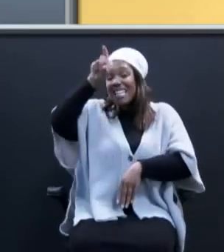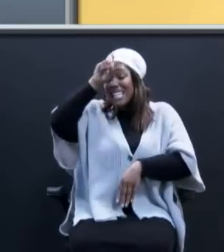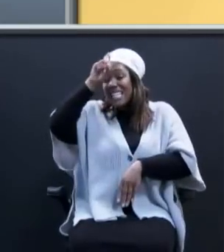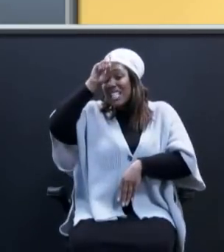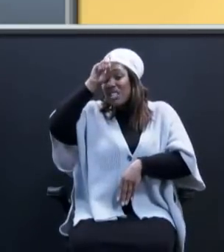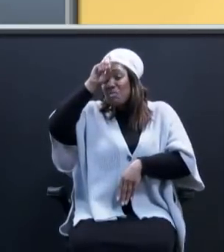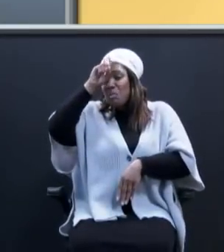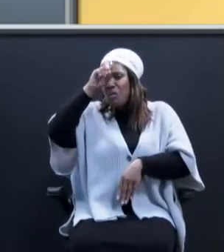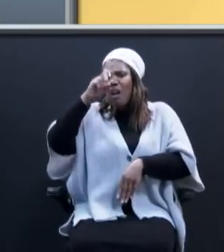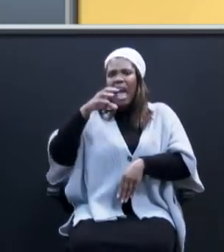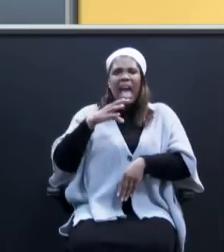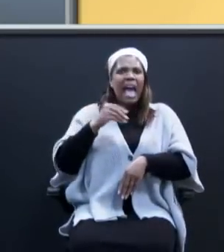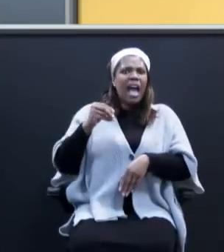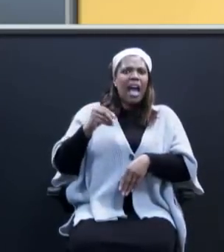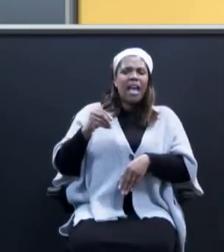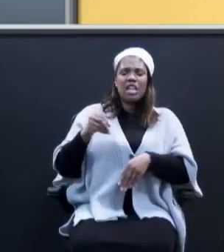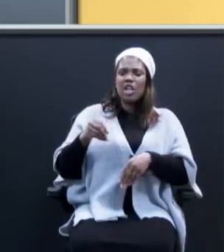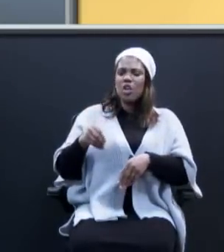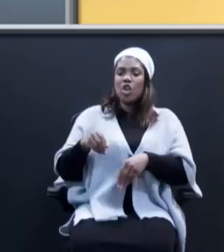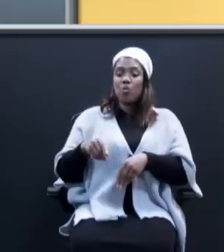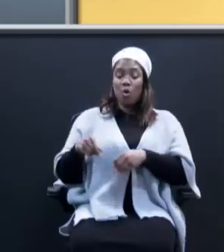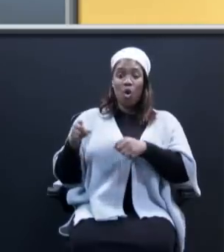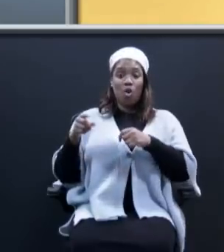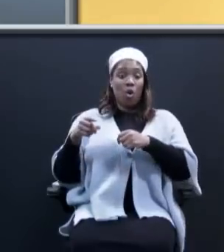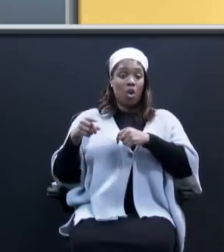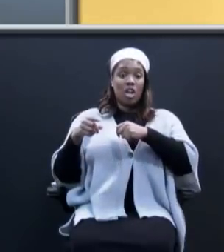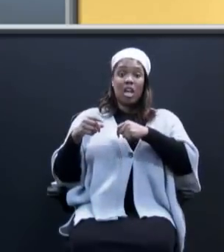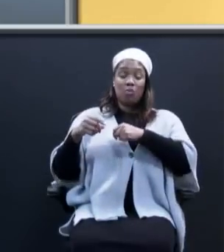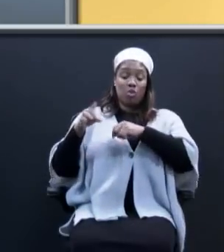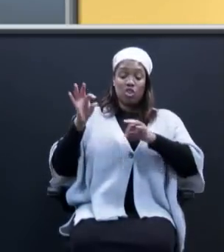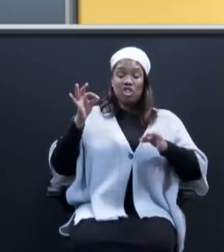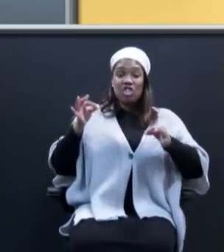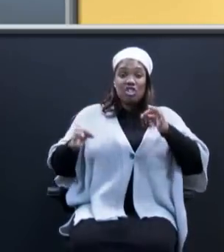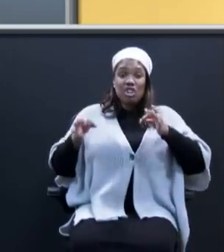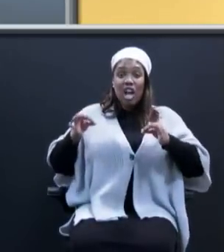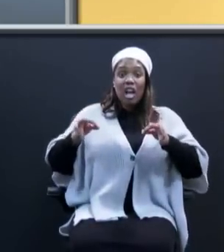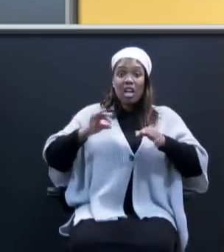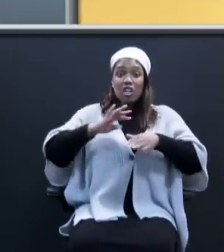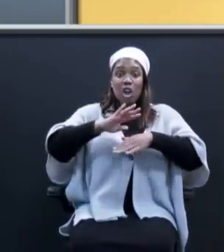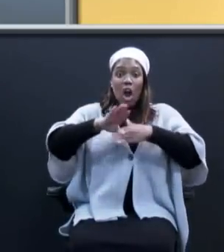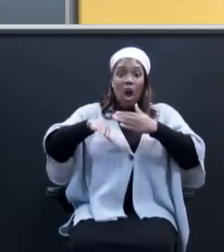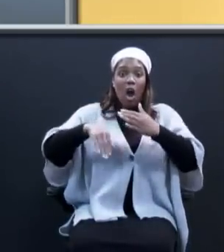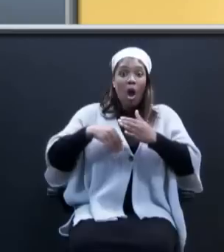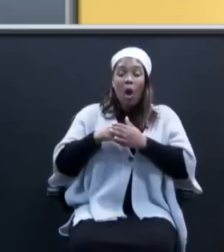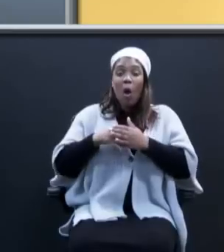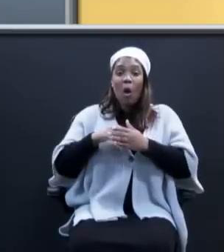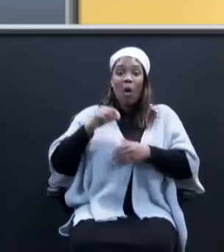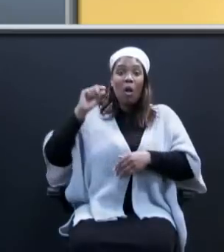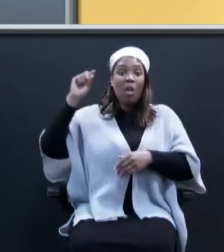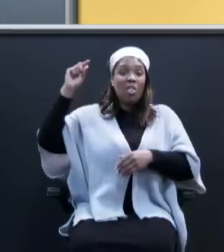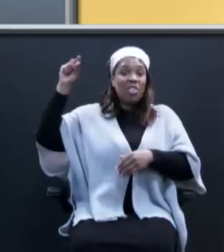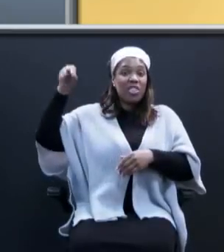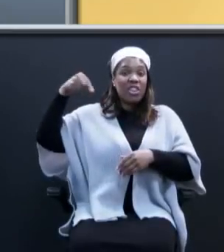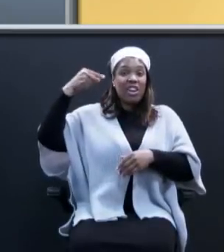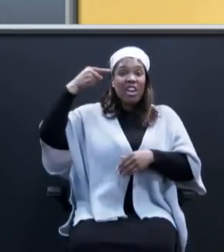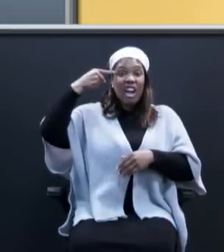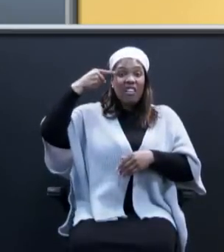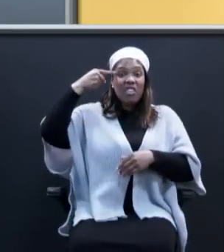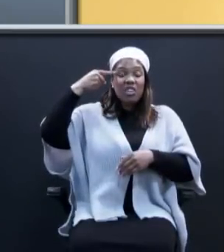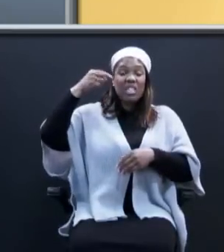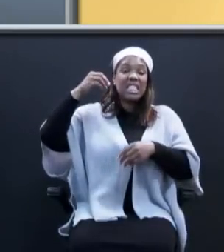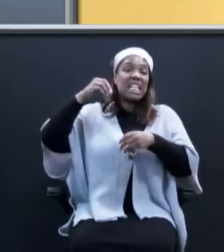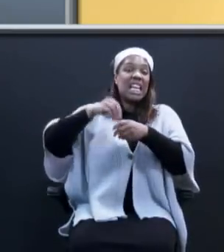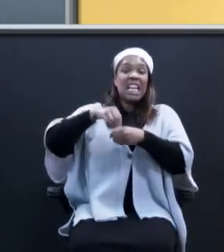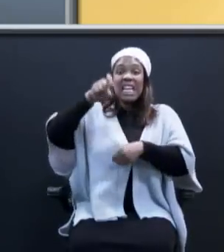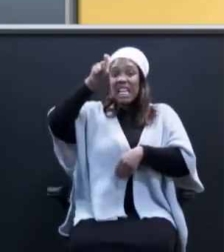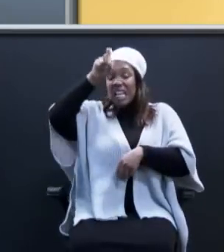of Egypt, I will execute judgment. Go ahead. I am the Lord. So I'm going to pass through and I'm going to kill everything, the firstborn of everything, man and beast